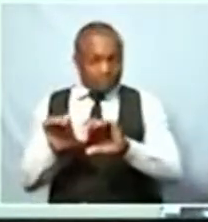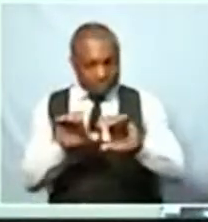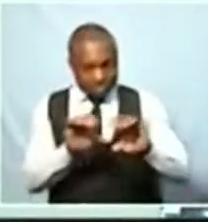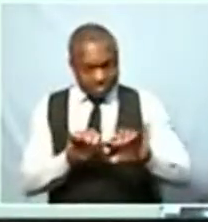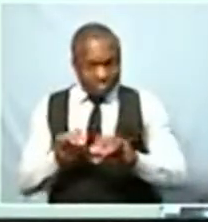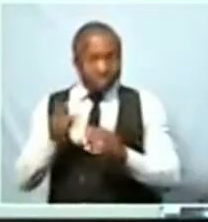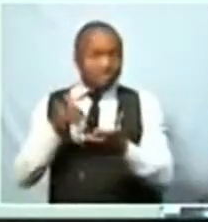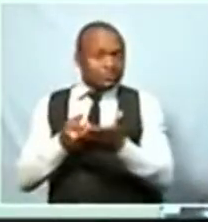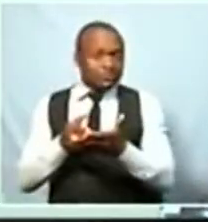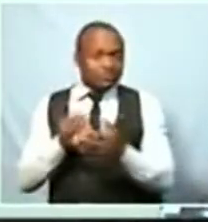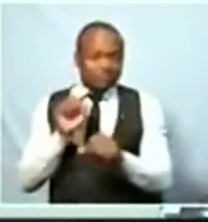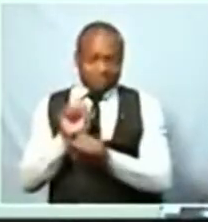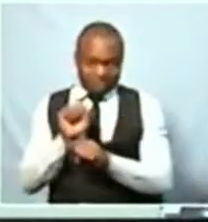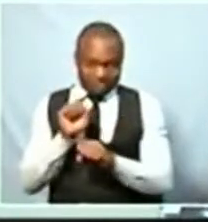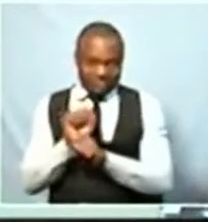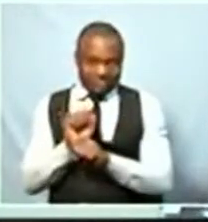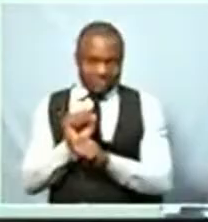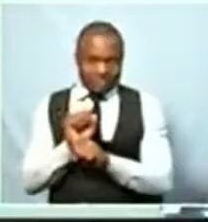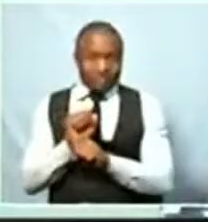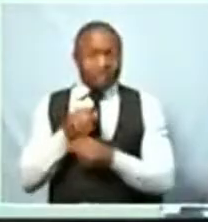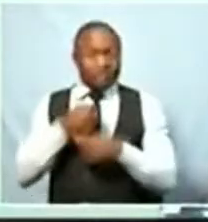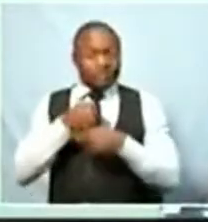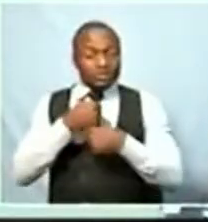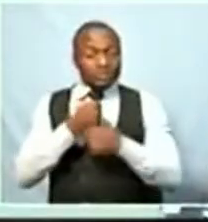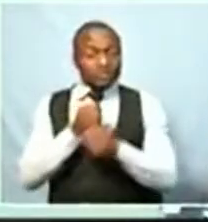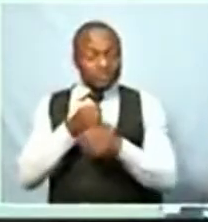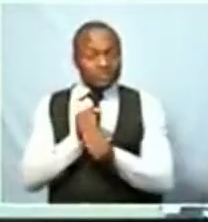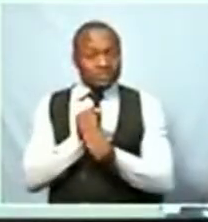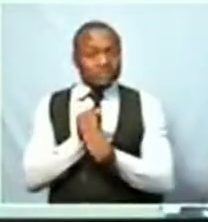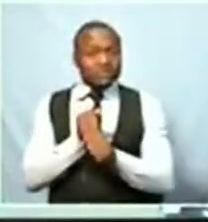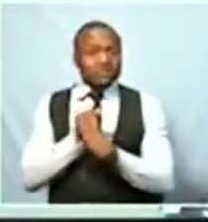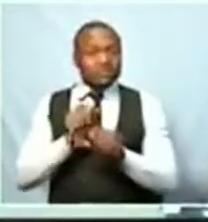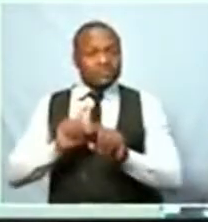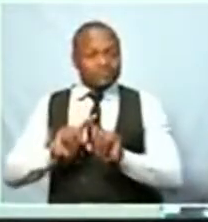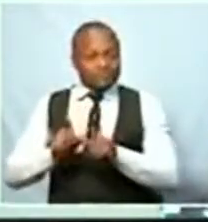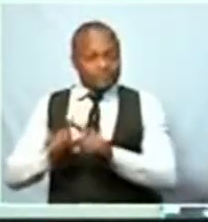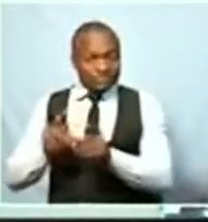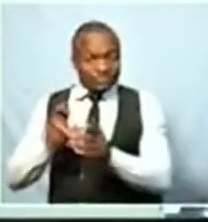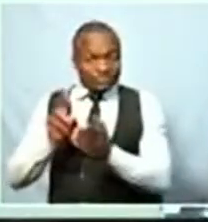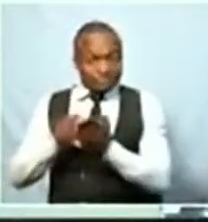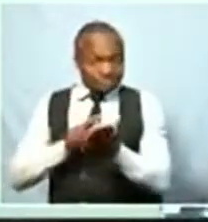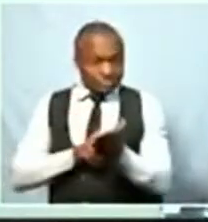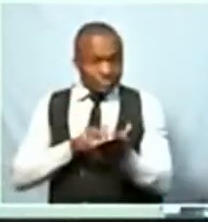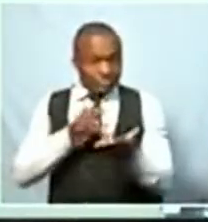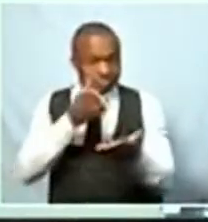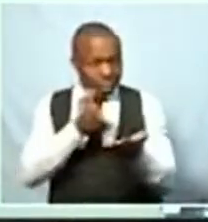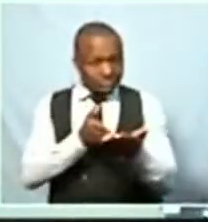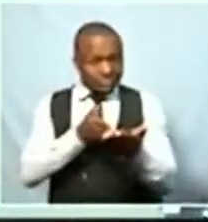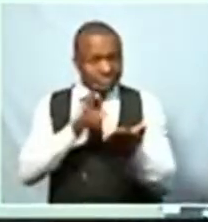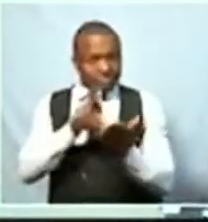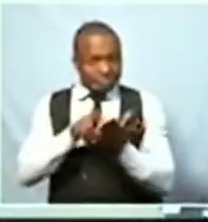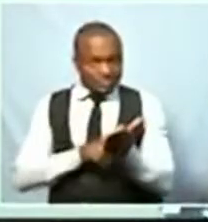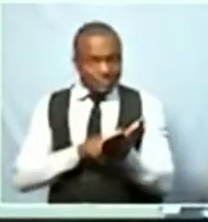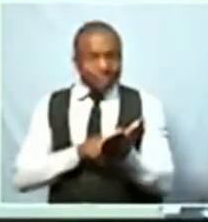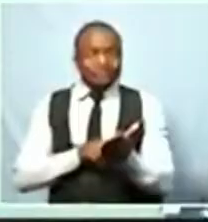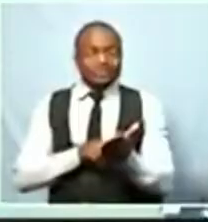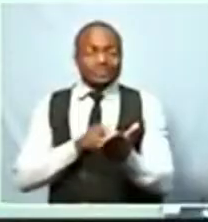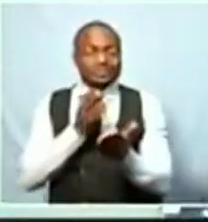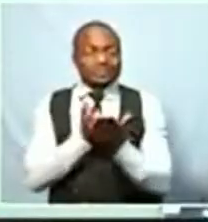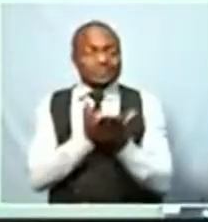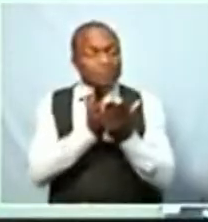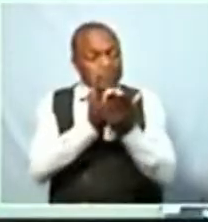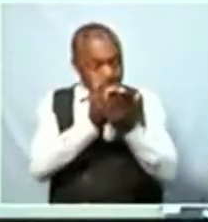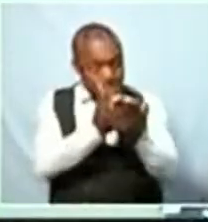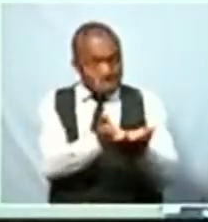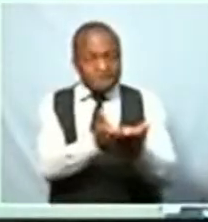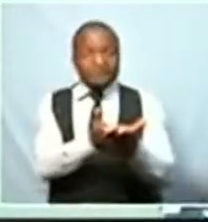mandate, we produce a number of reports. These reports, Honorable Chair, are submitted to